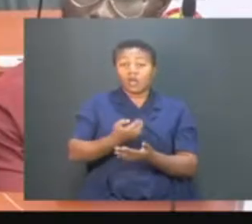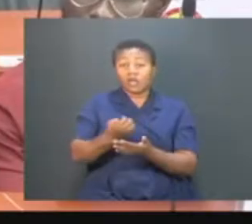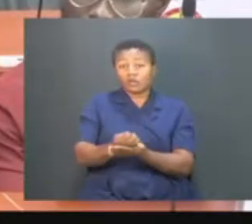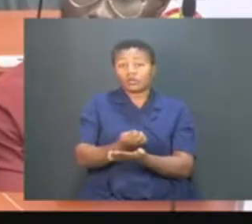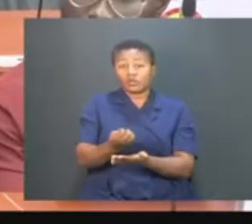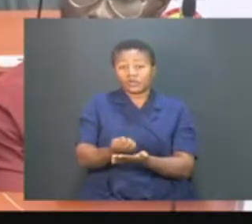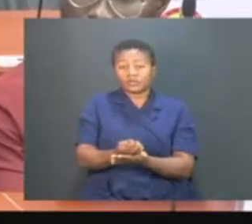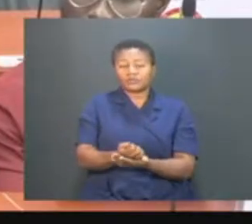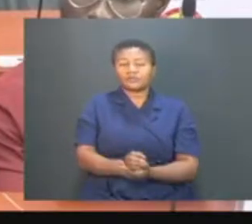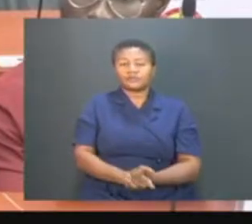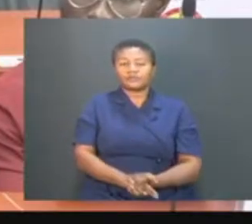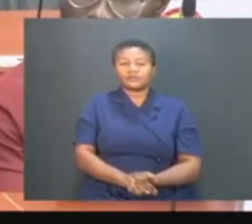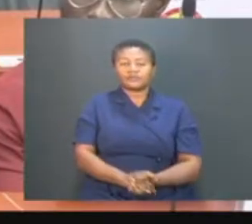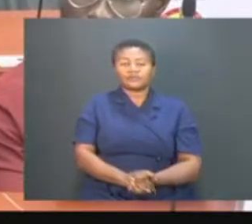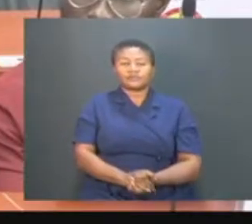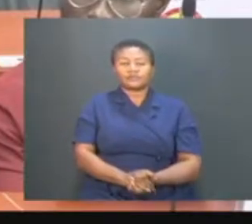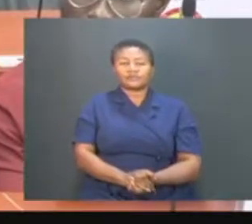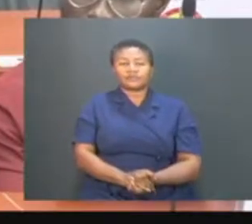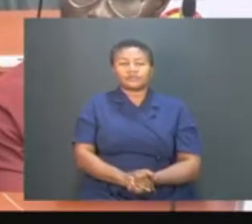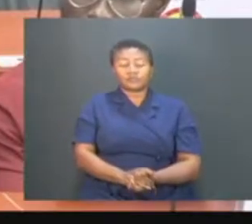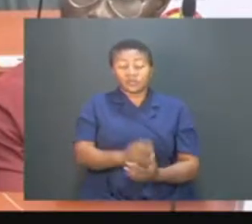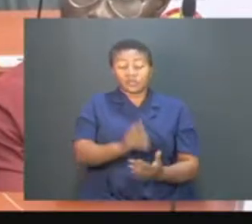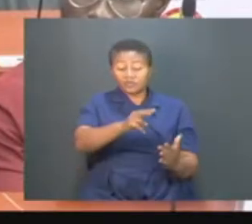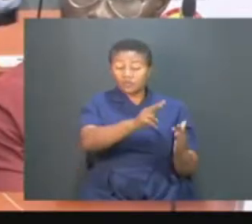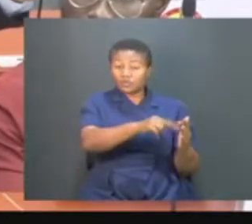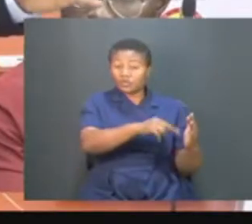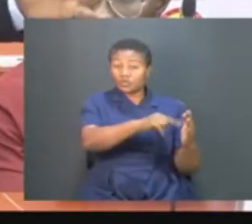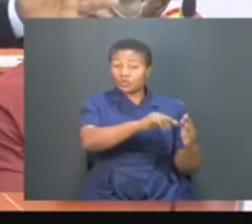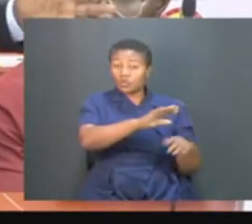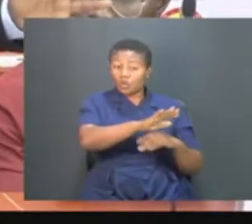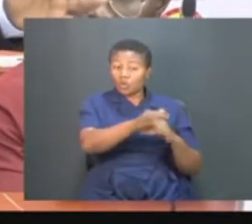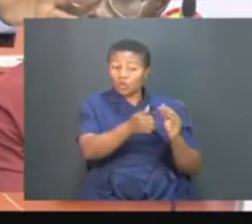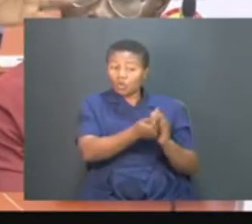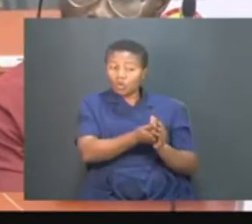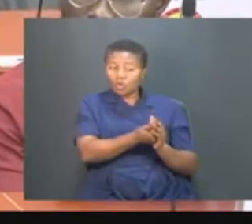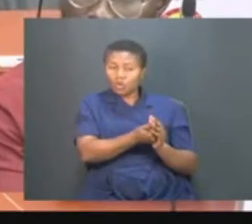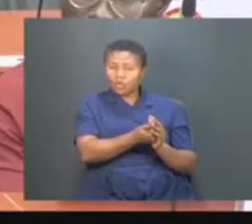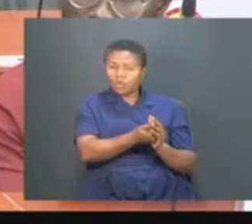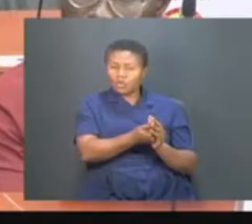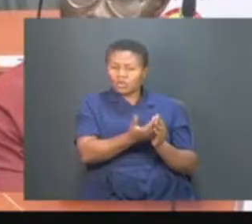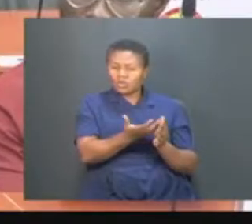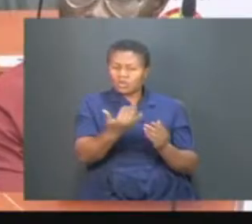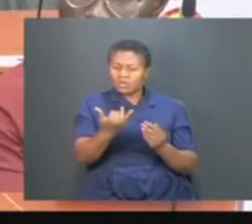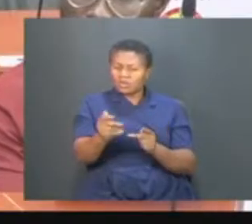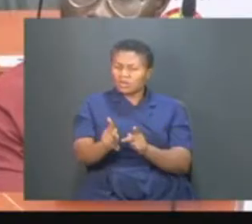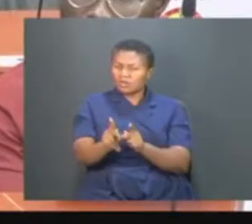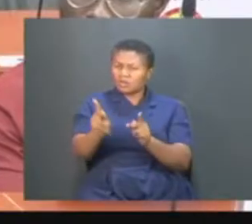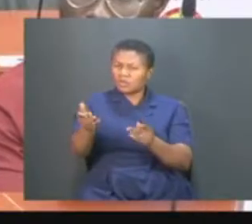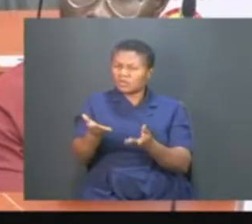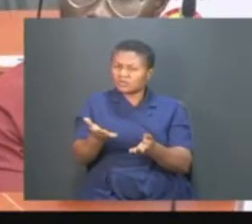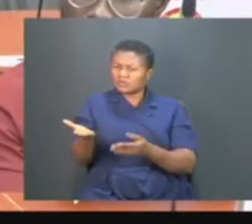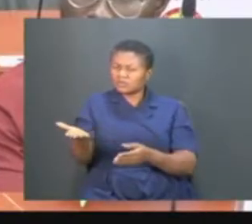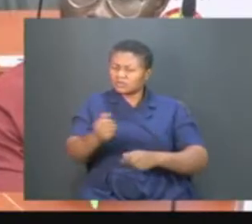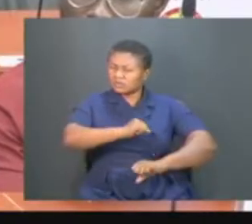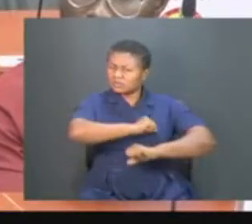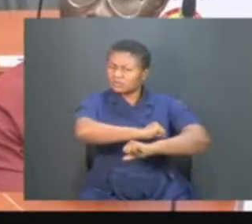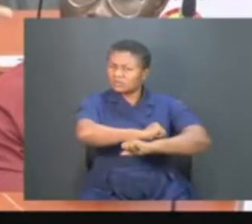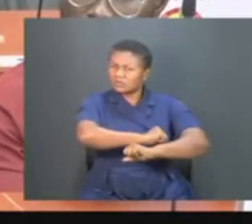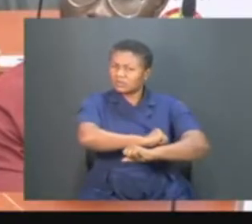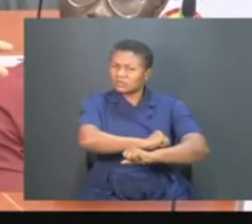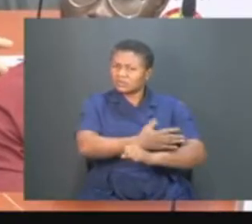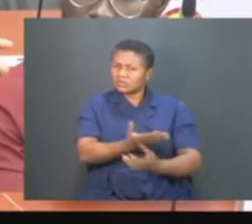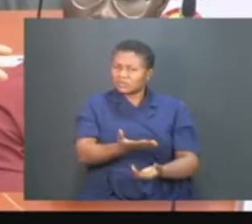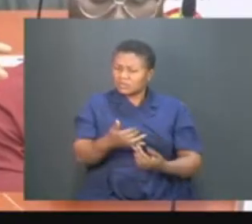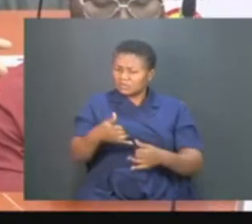and stability. And if you read all these, when it comes to the public service, security, health, we are already